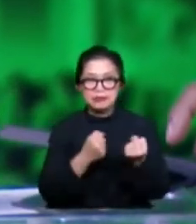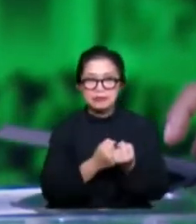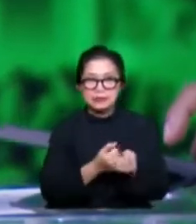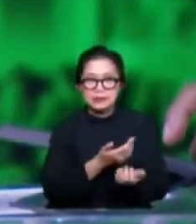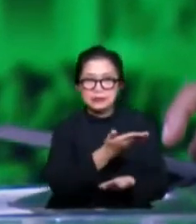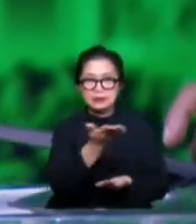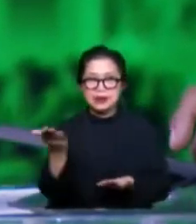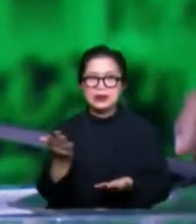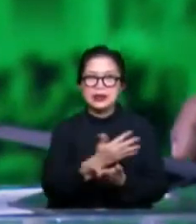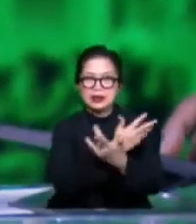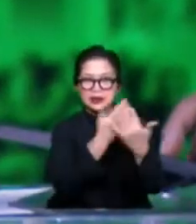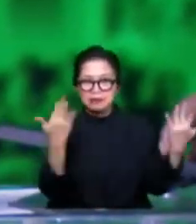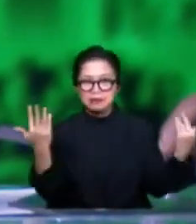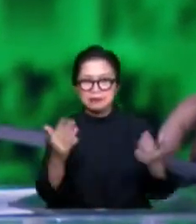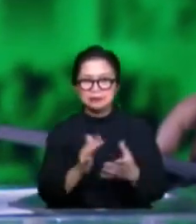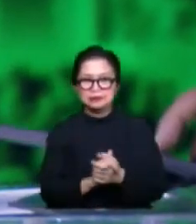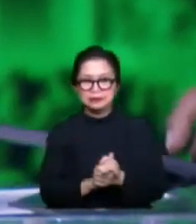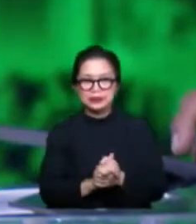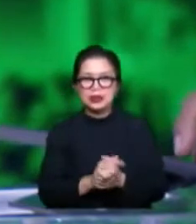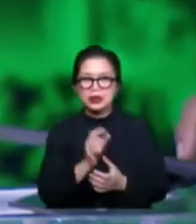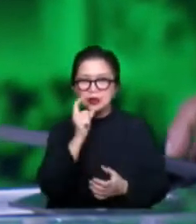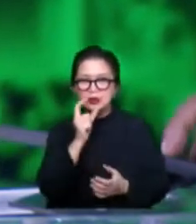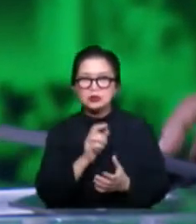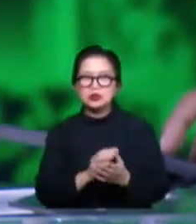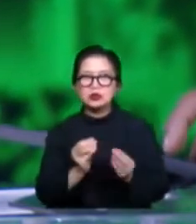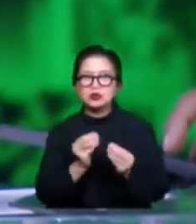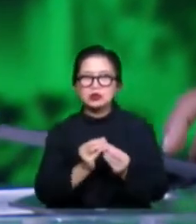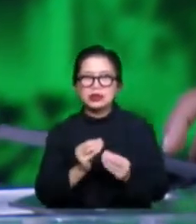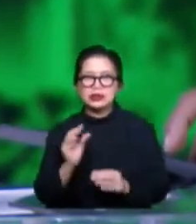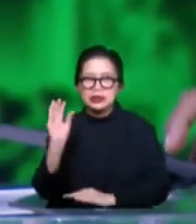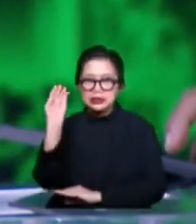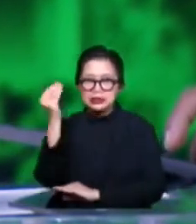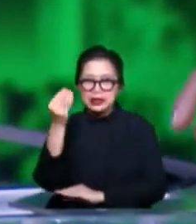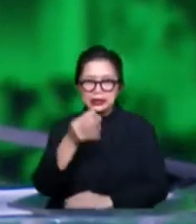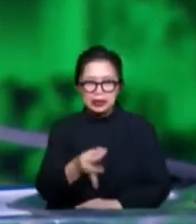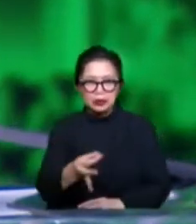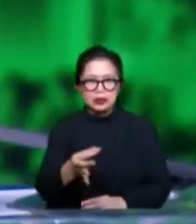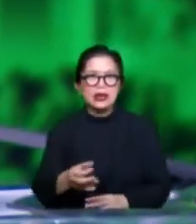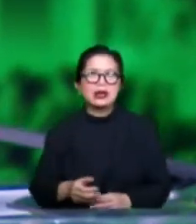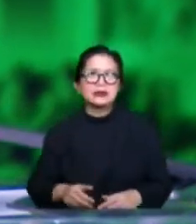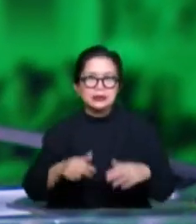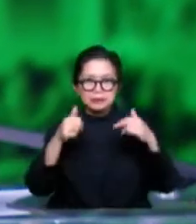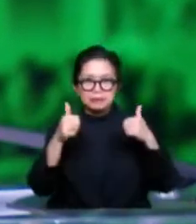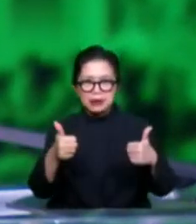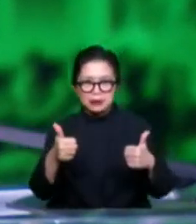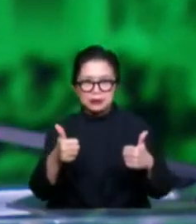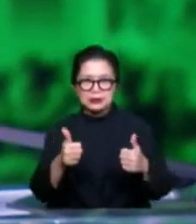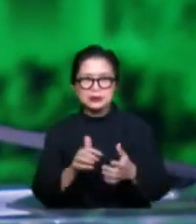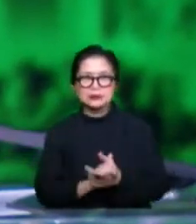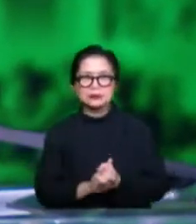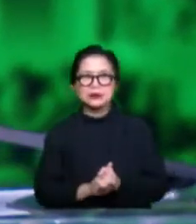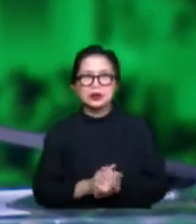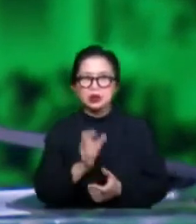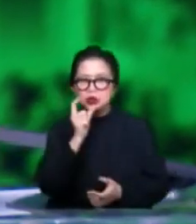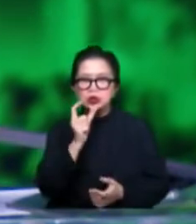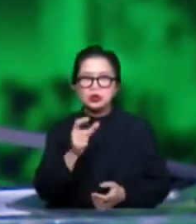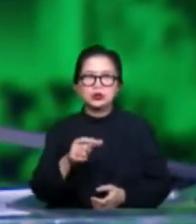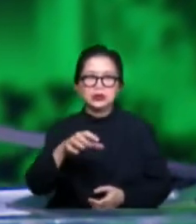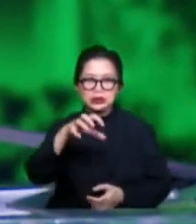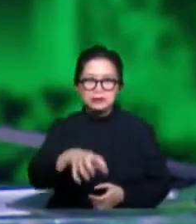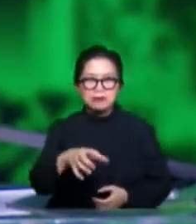city. Thank you so much, Mr. Pandu. It's a very insightful talk. Thank you. We will discuss later in the discussion